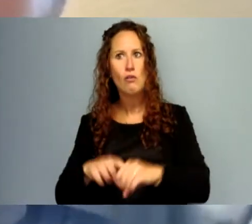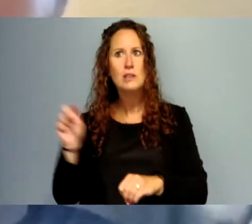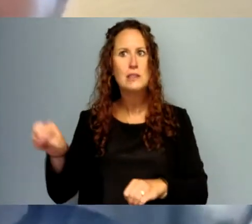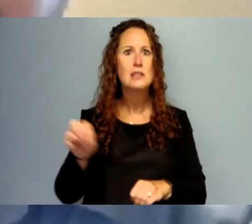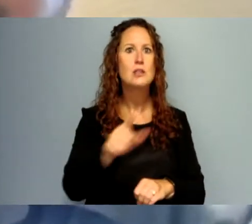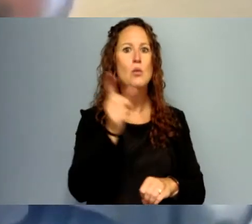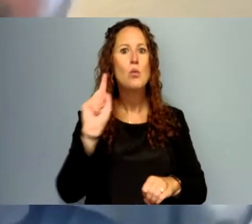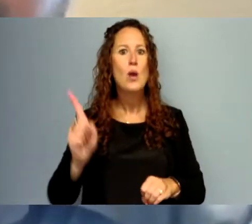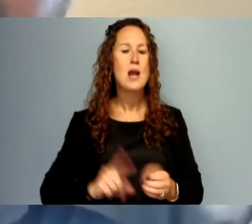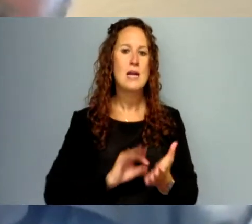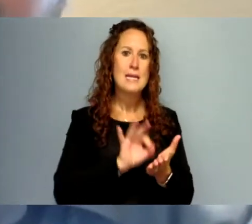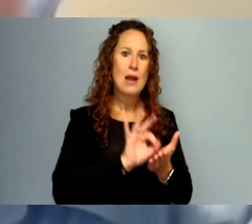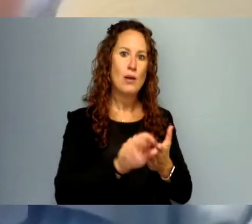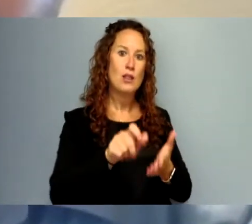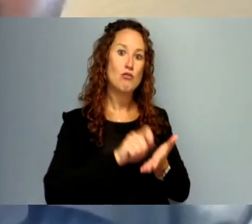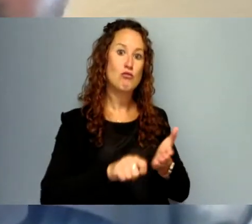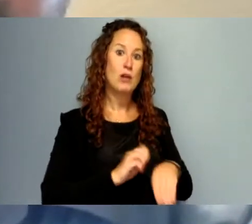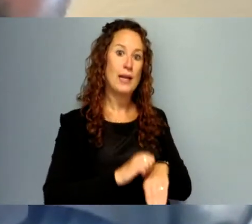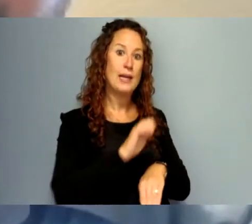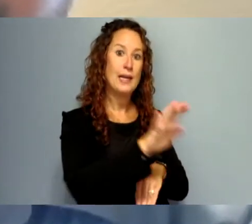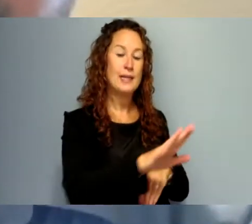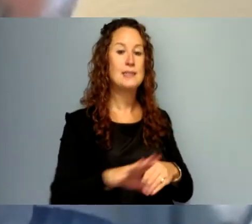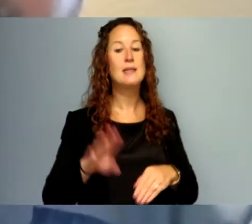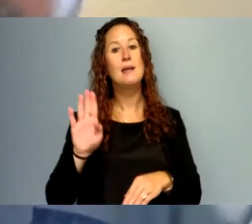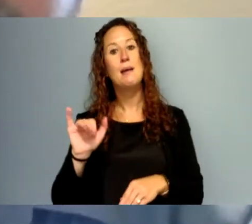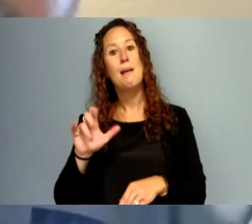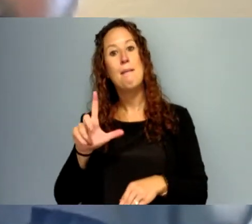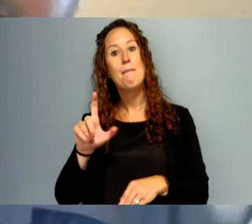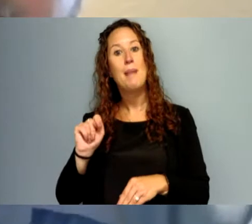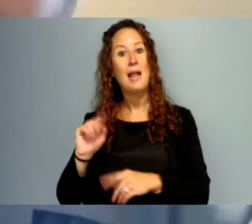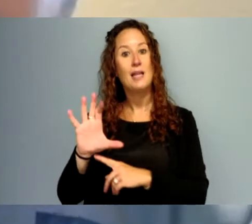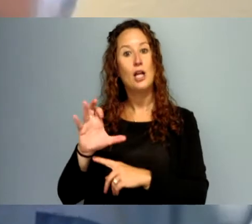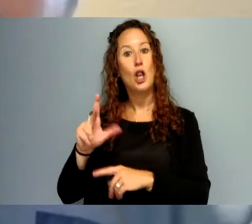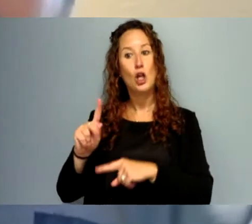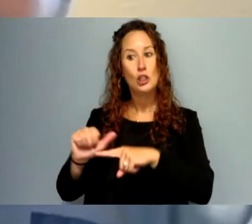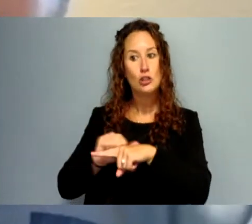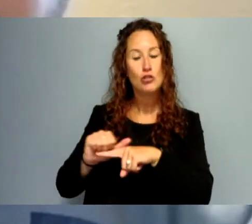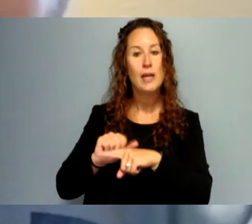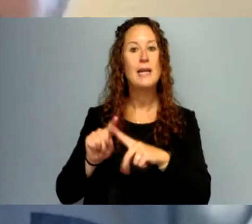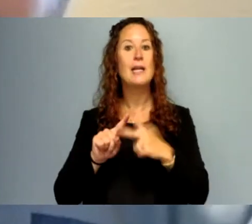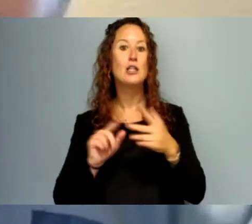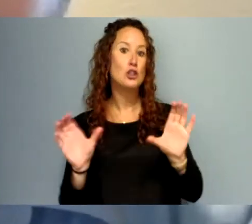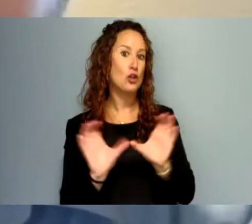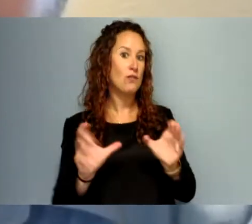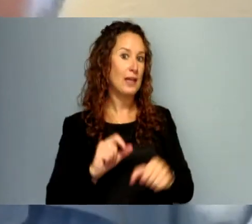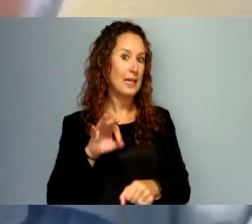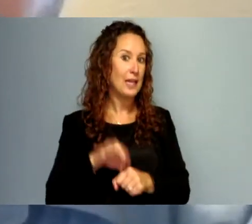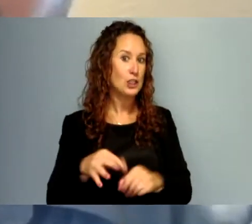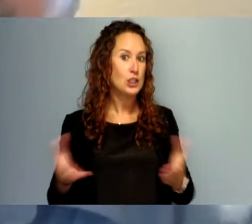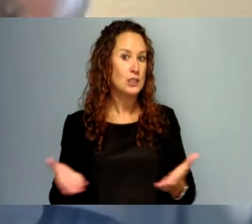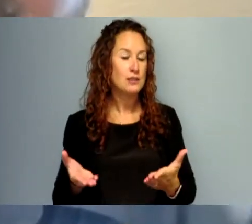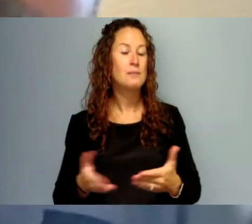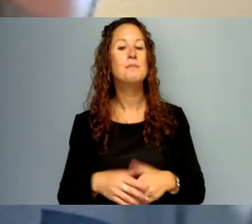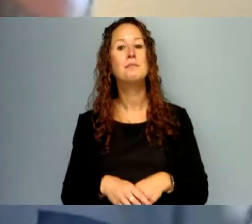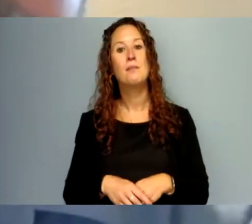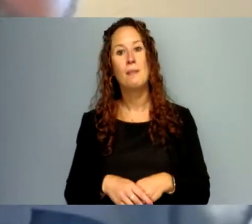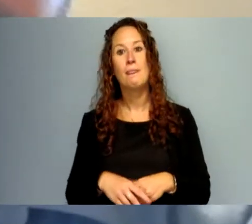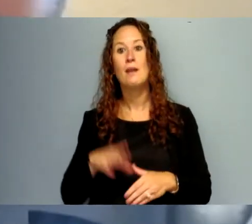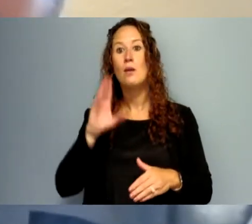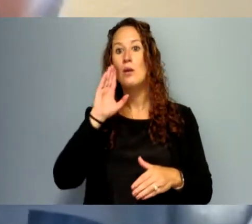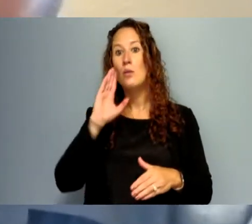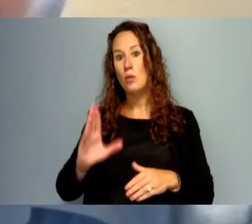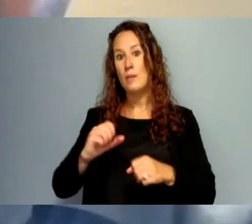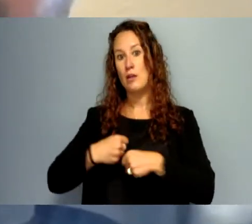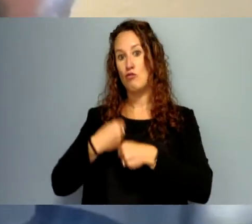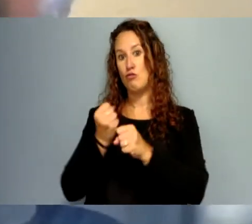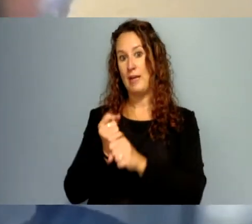counting write-ins, training ballot clerks, ballot box clerks, certifying the election. When we created the position, it was